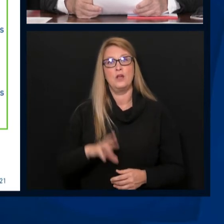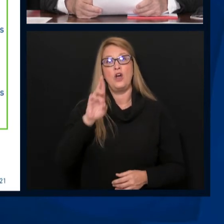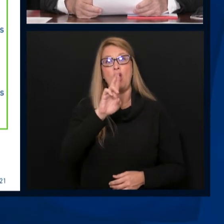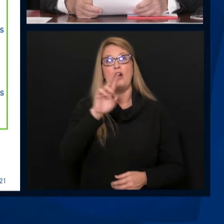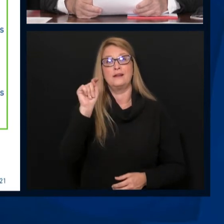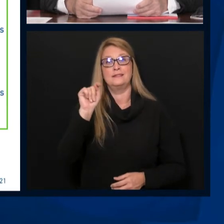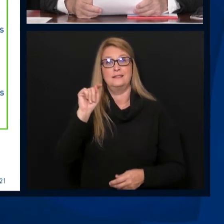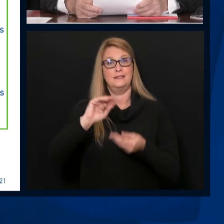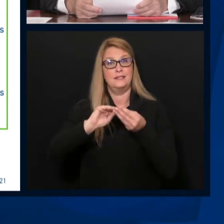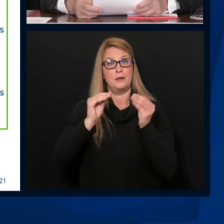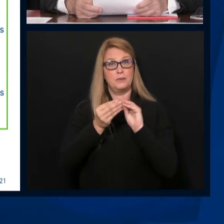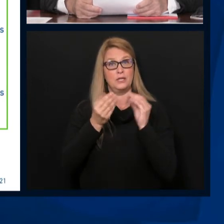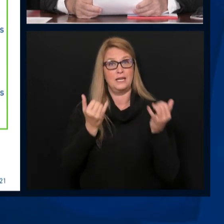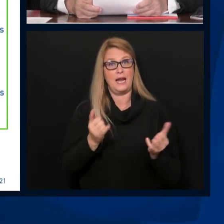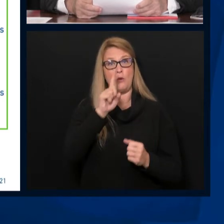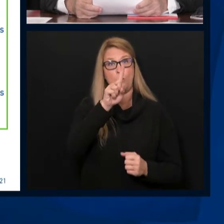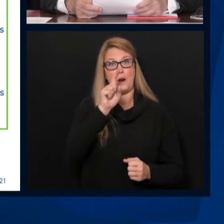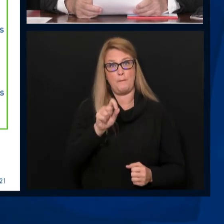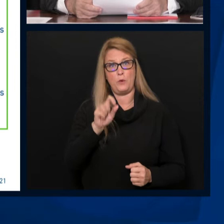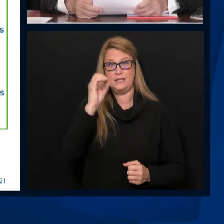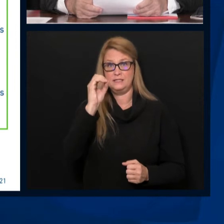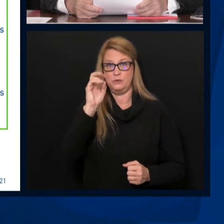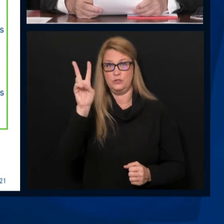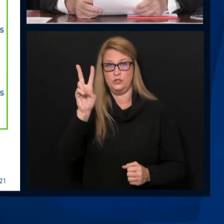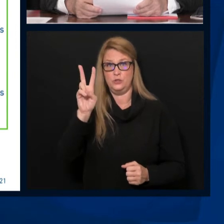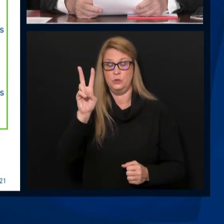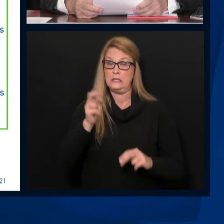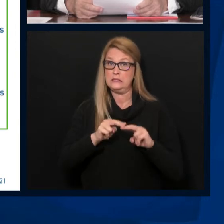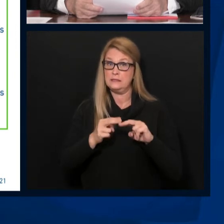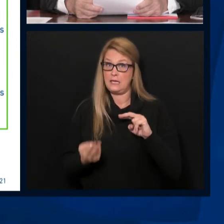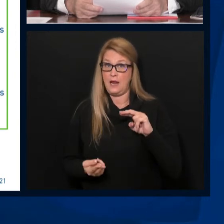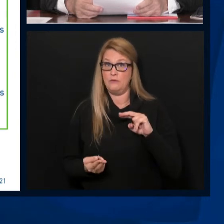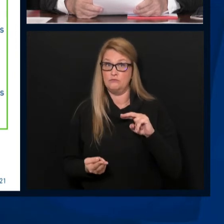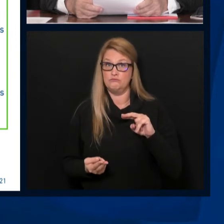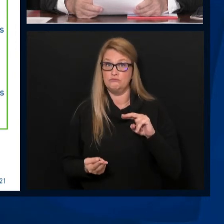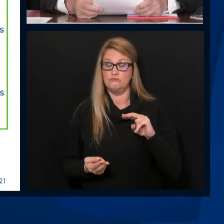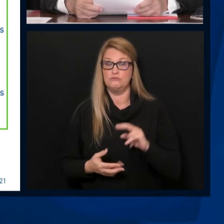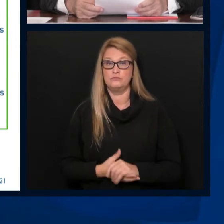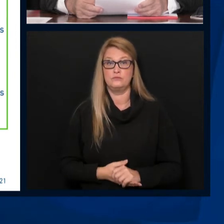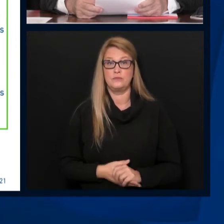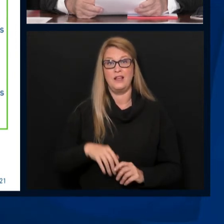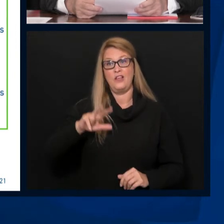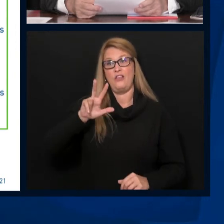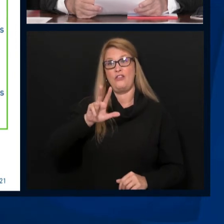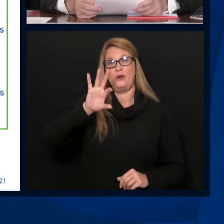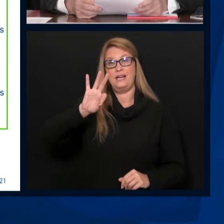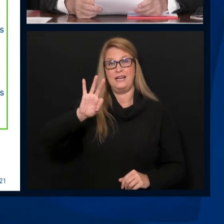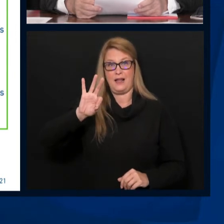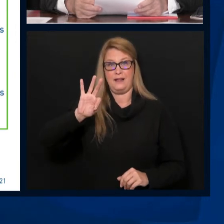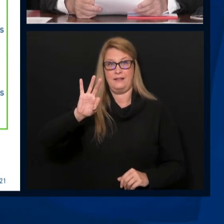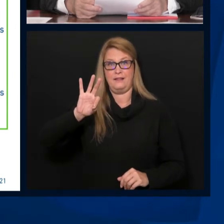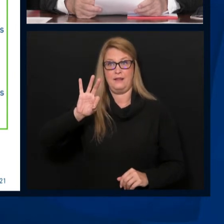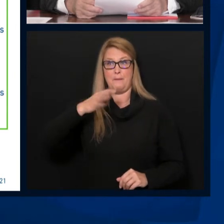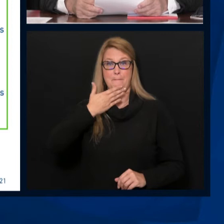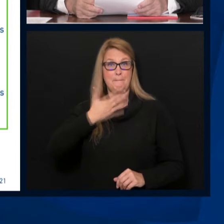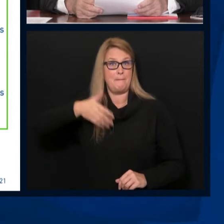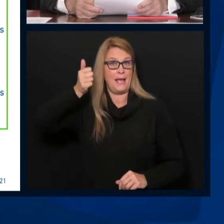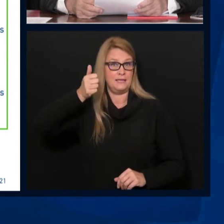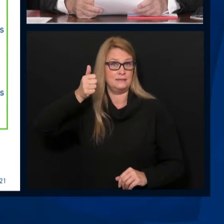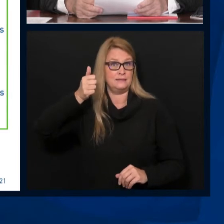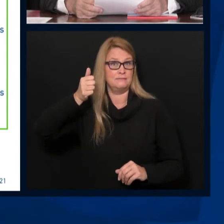RT number is at 1.02. It's gone down a pretty good little bit. That's the 39th best in the